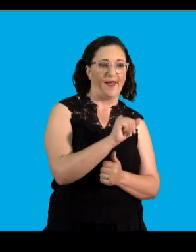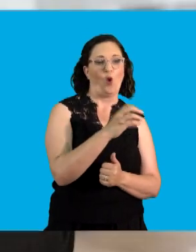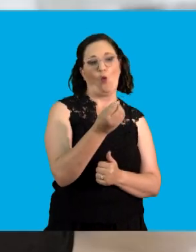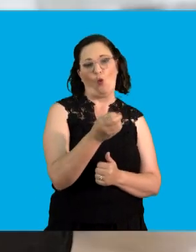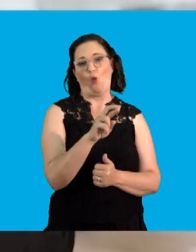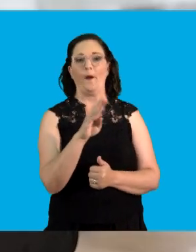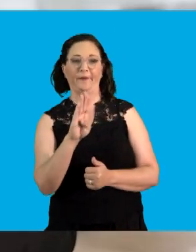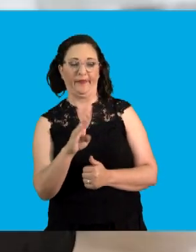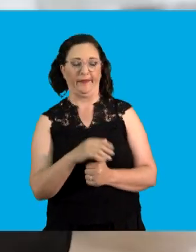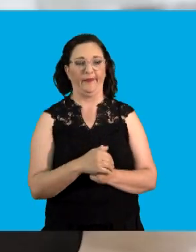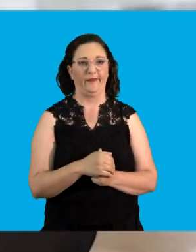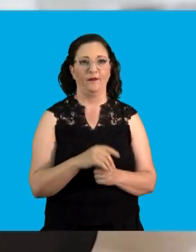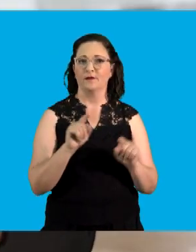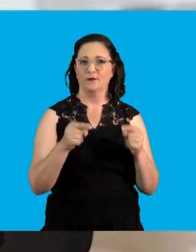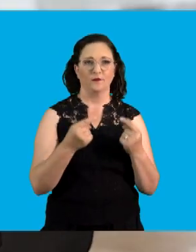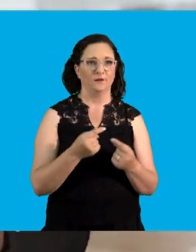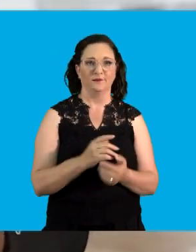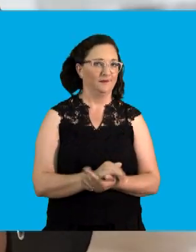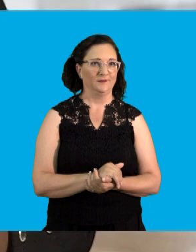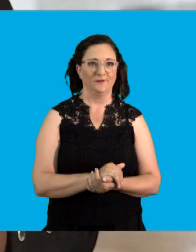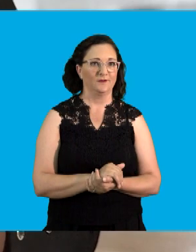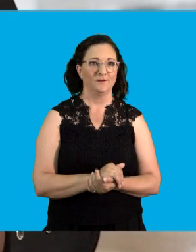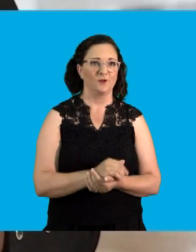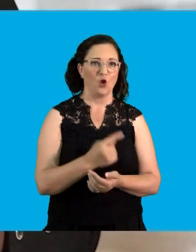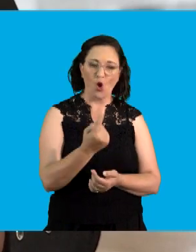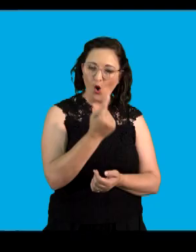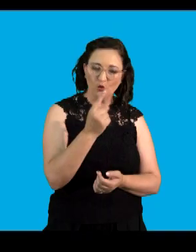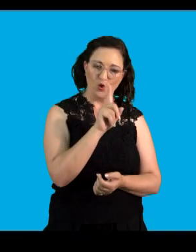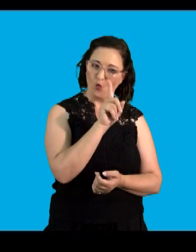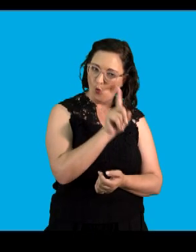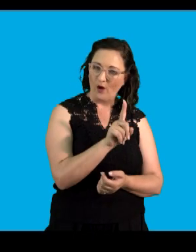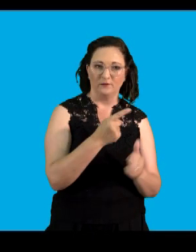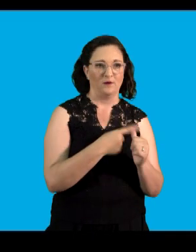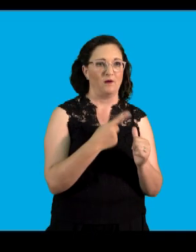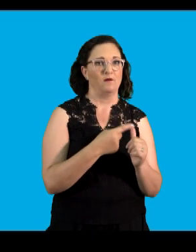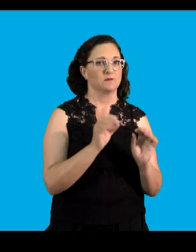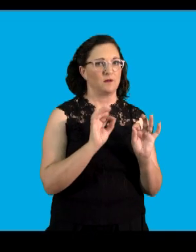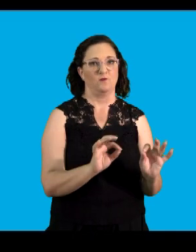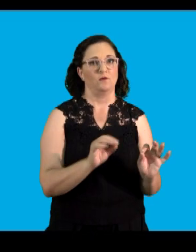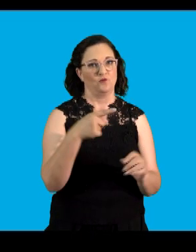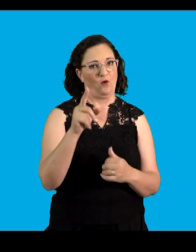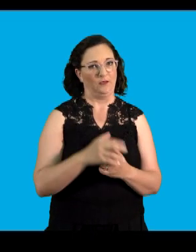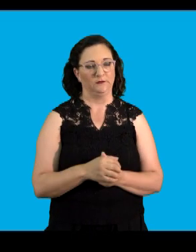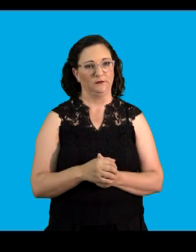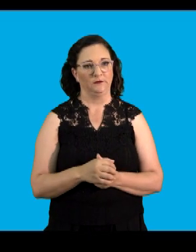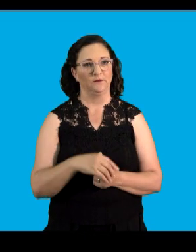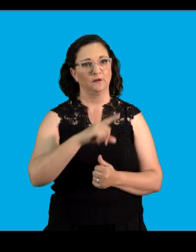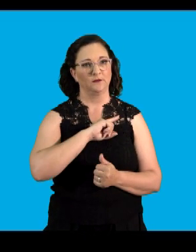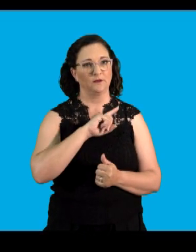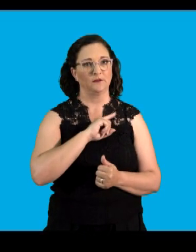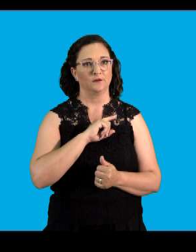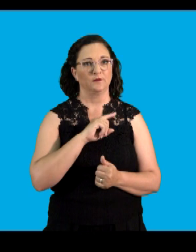have 1 or 2. It does not work like that. So there's only one correct answer. Hence, we say these